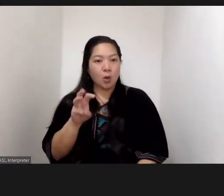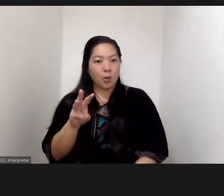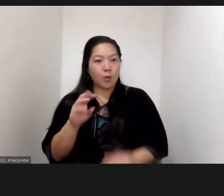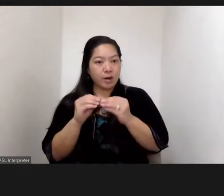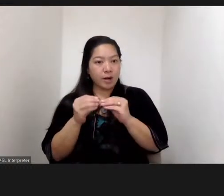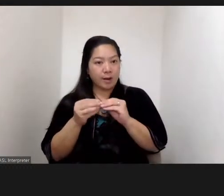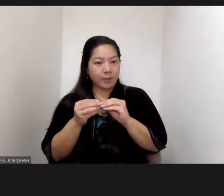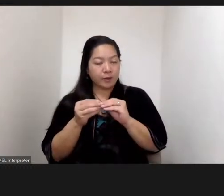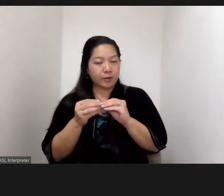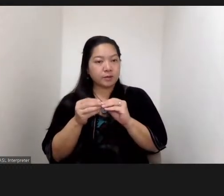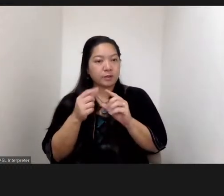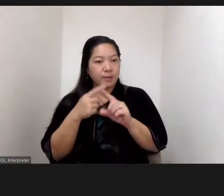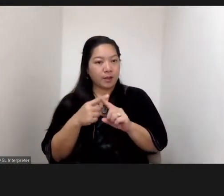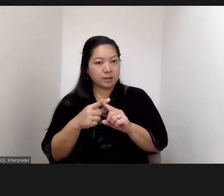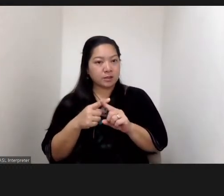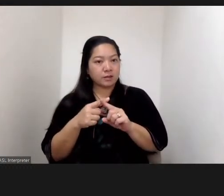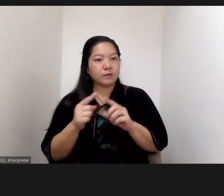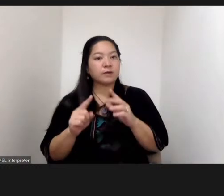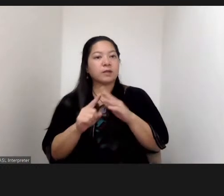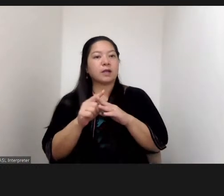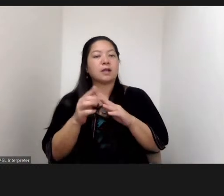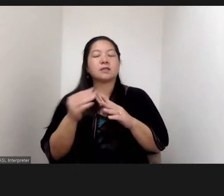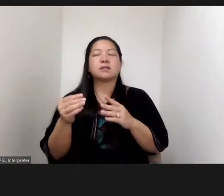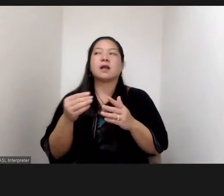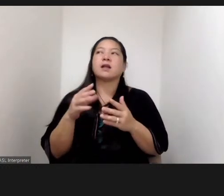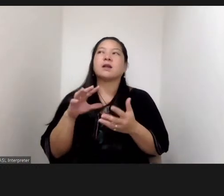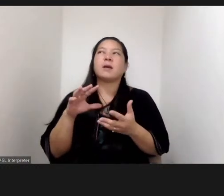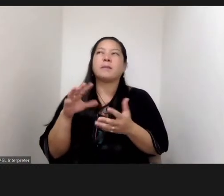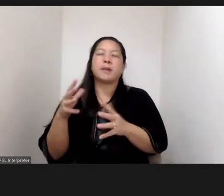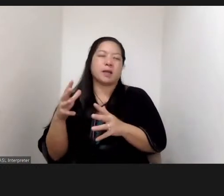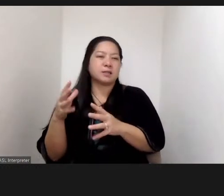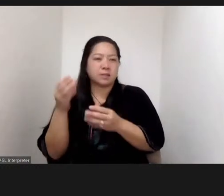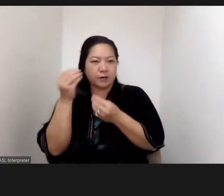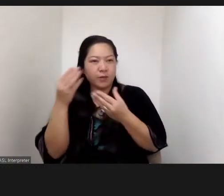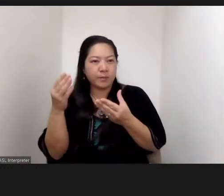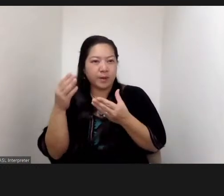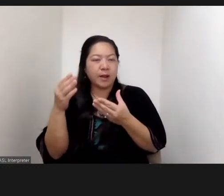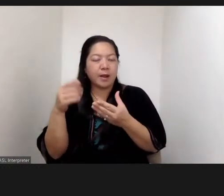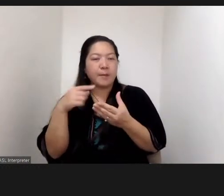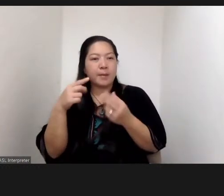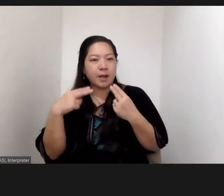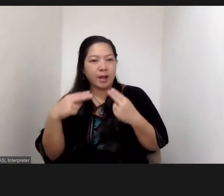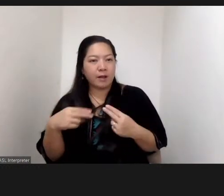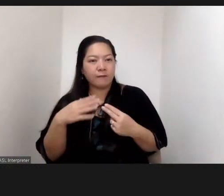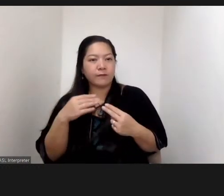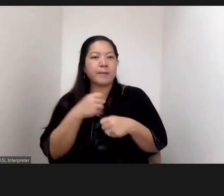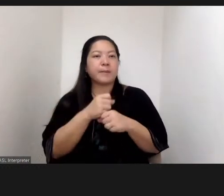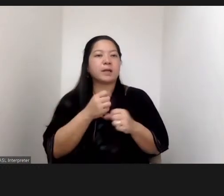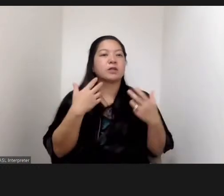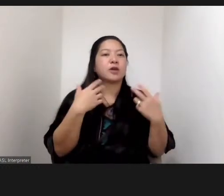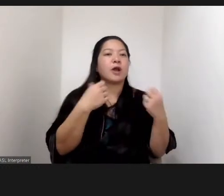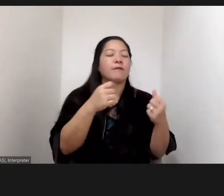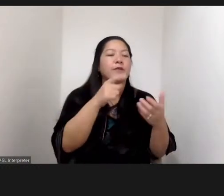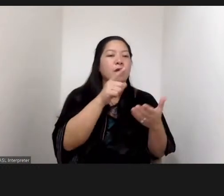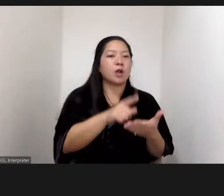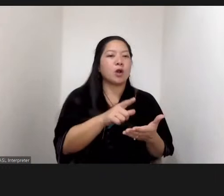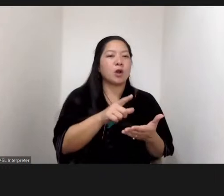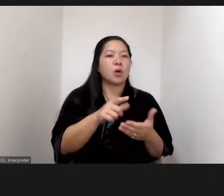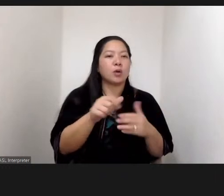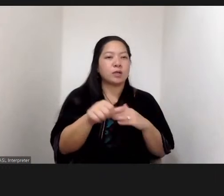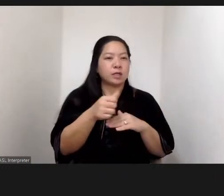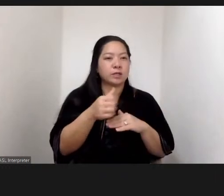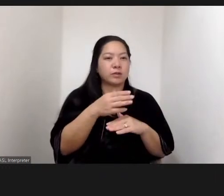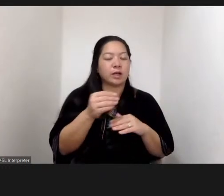weekly calculation makes public health confident that we are in low risk. And they certify